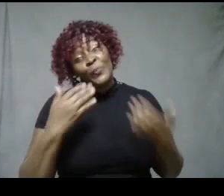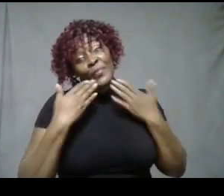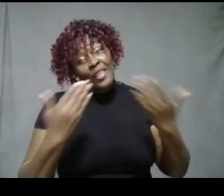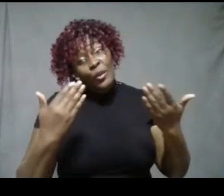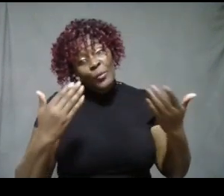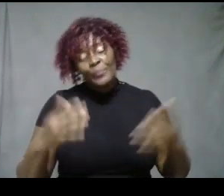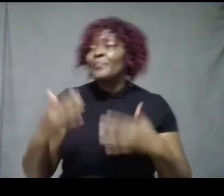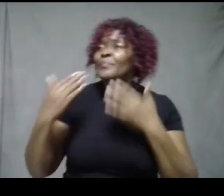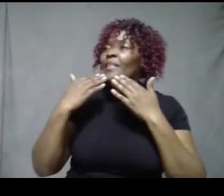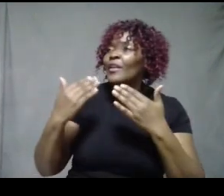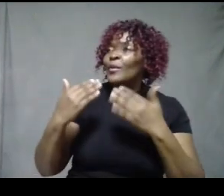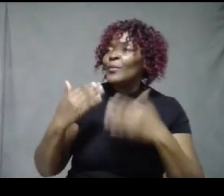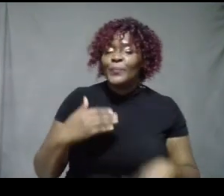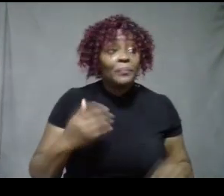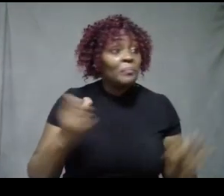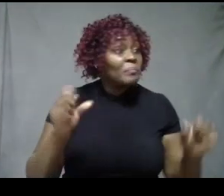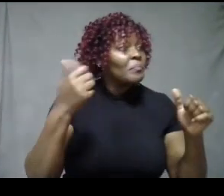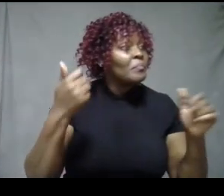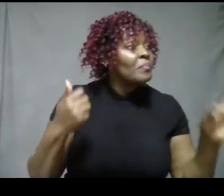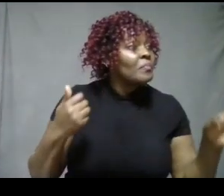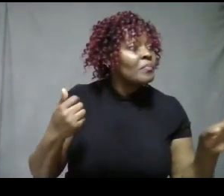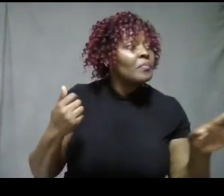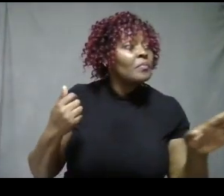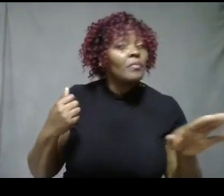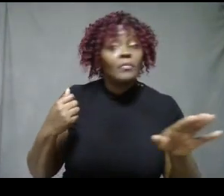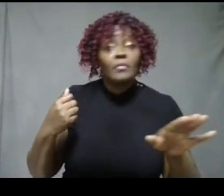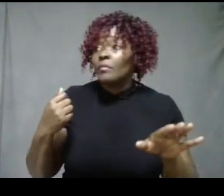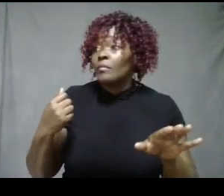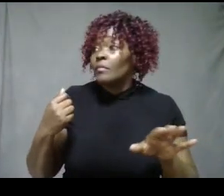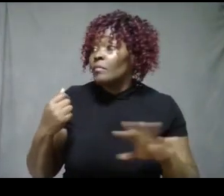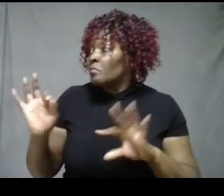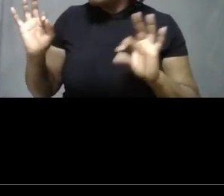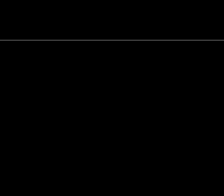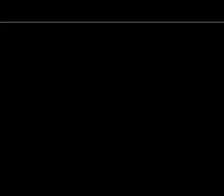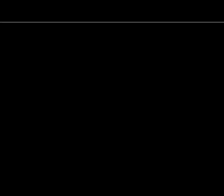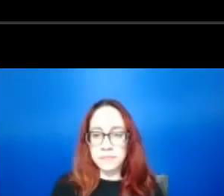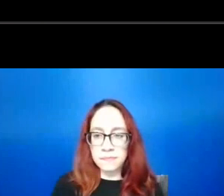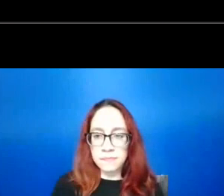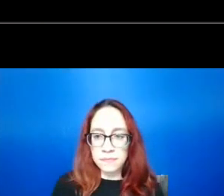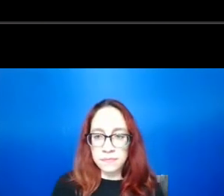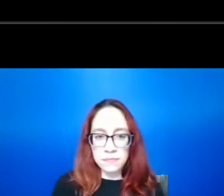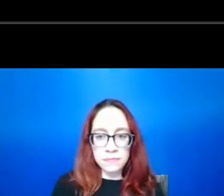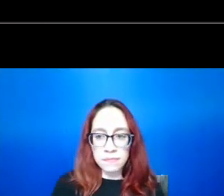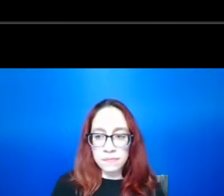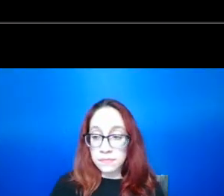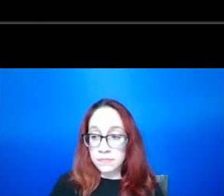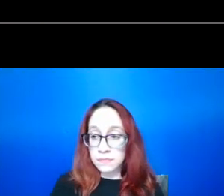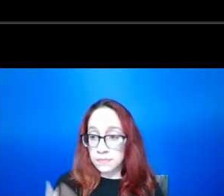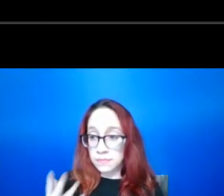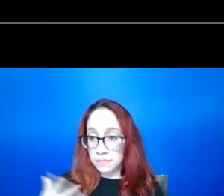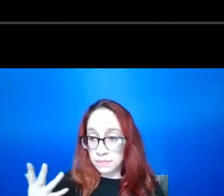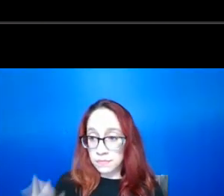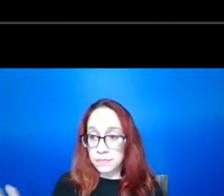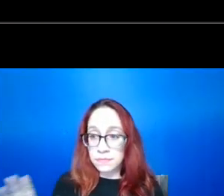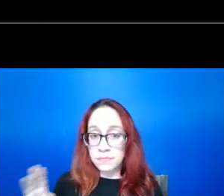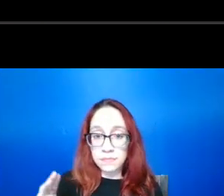Thank you, Commissioner Kelly. Anything else? After all of you are finished, if all of you are finished, we'll move on to Ms.